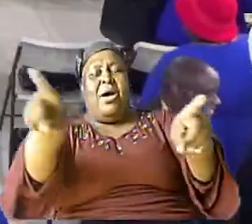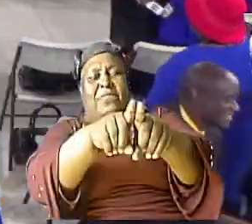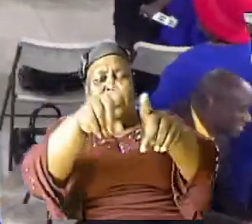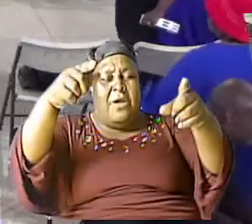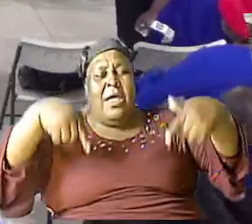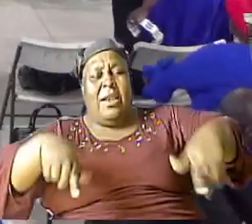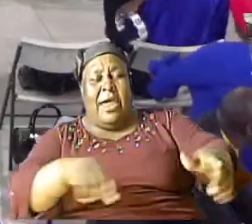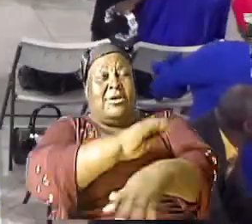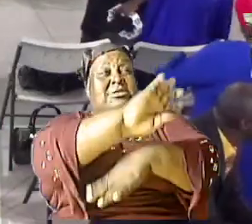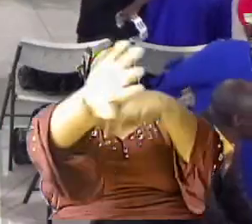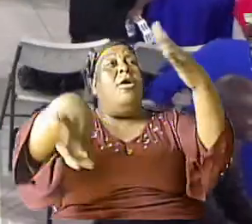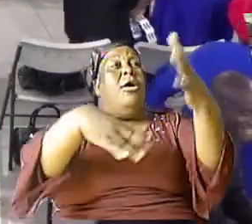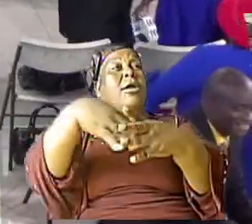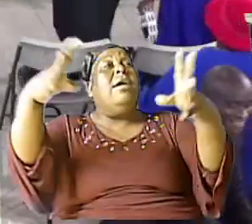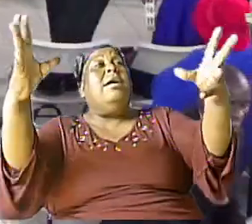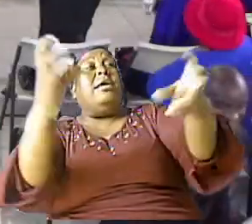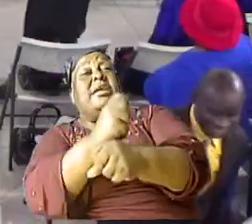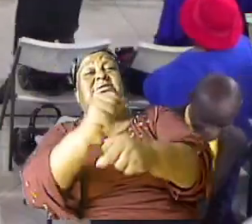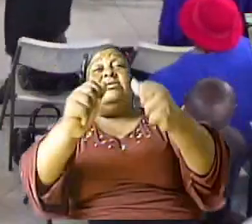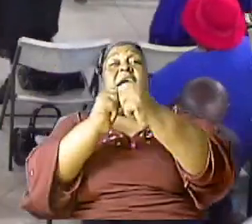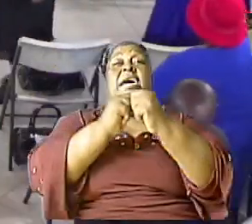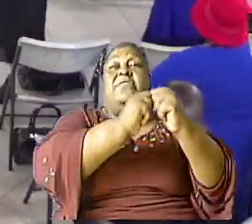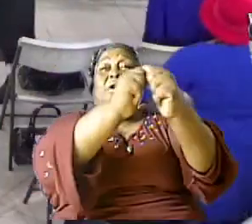and brothers in the Lord.